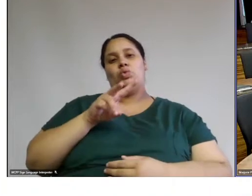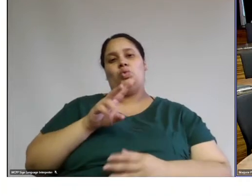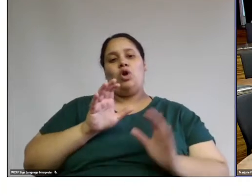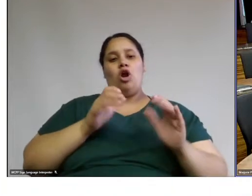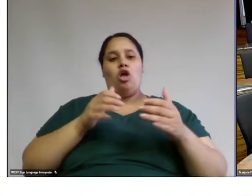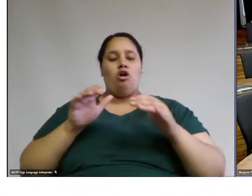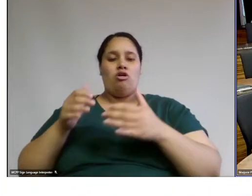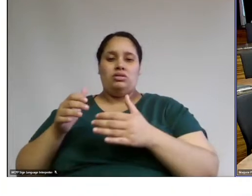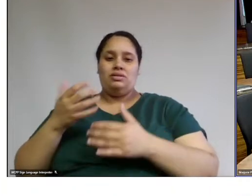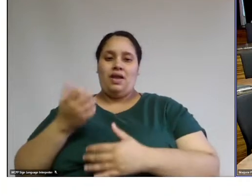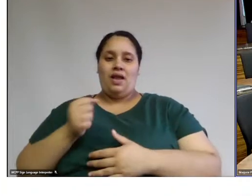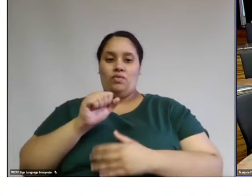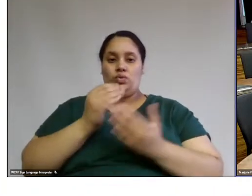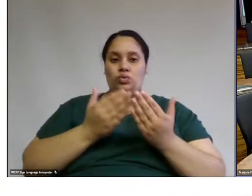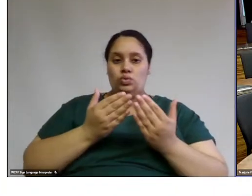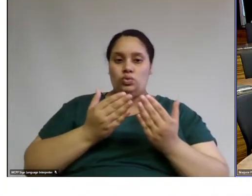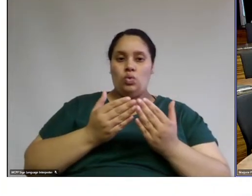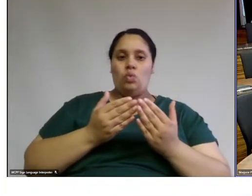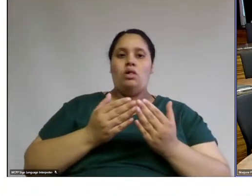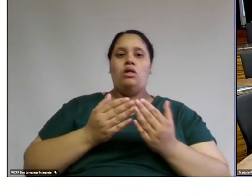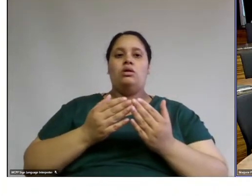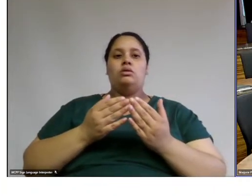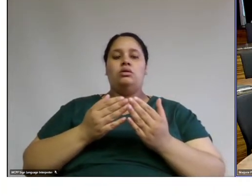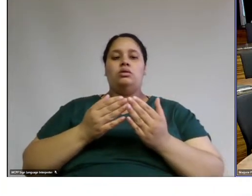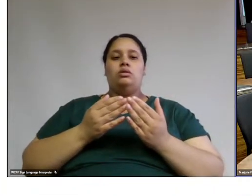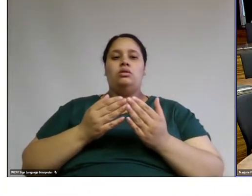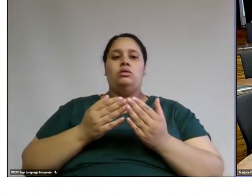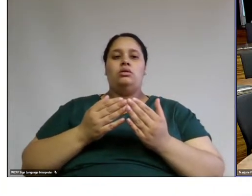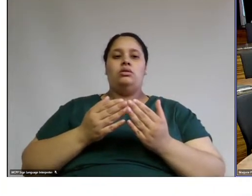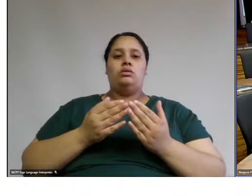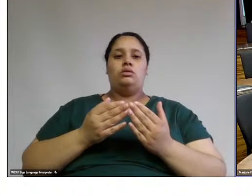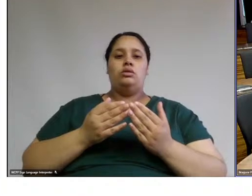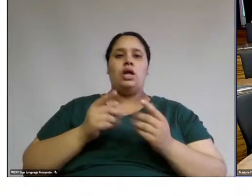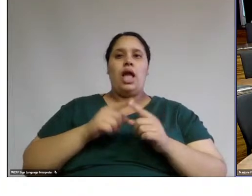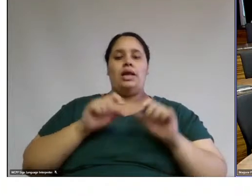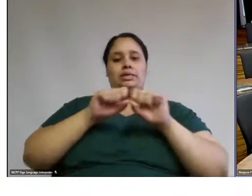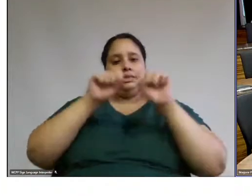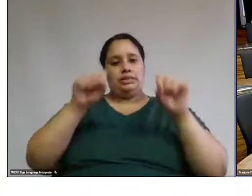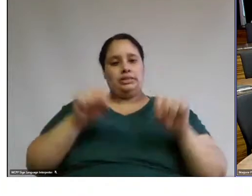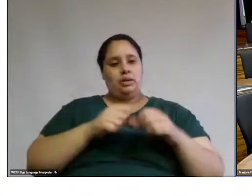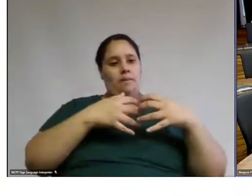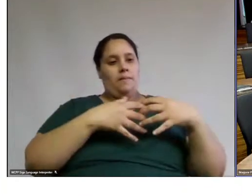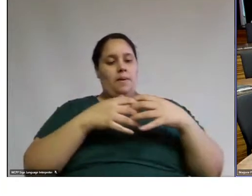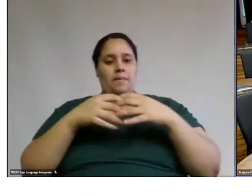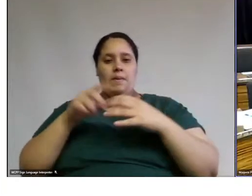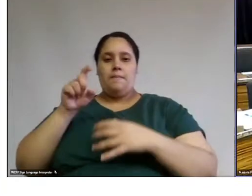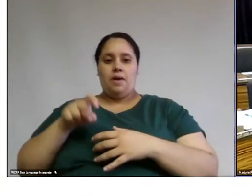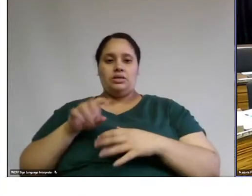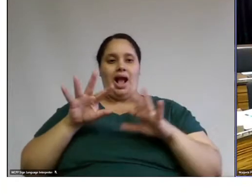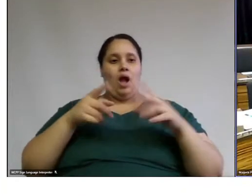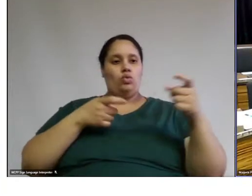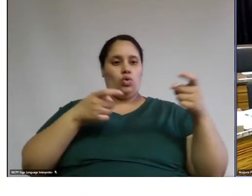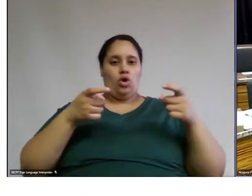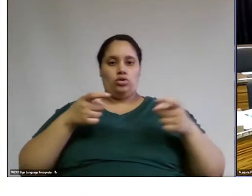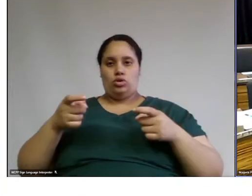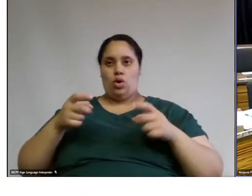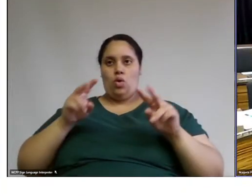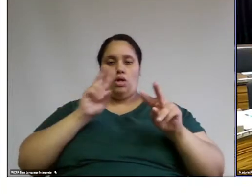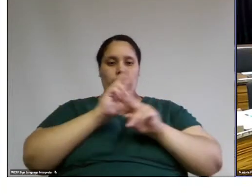schools. The span of control and the systems you need to have in place to track all of that is